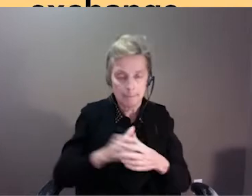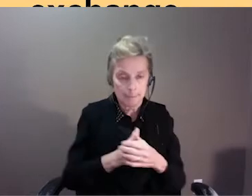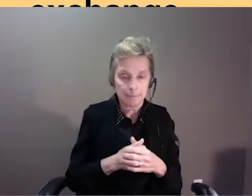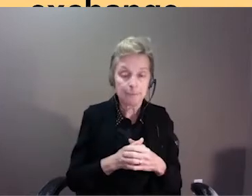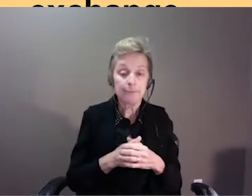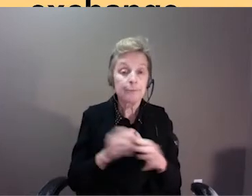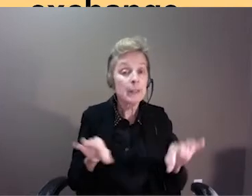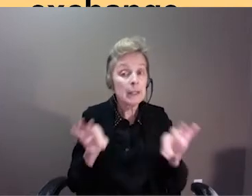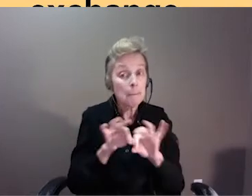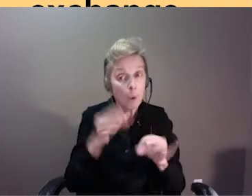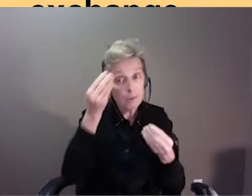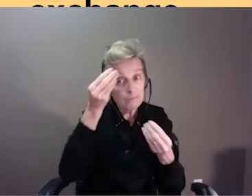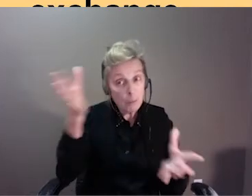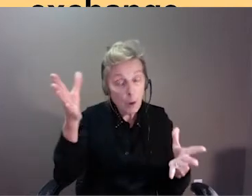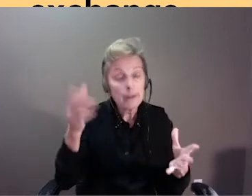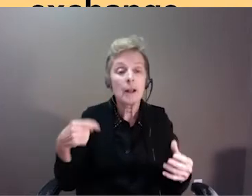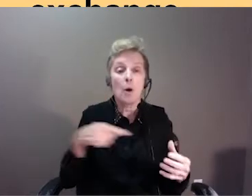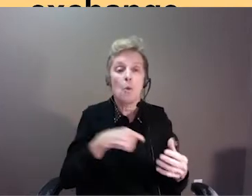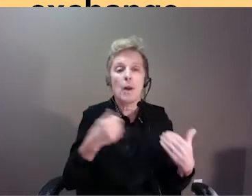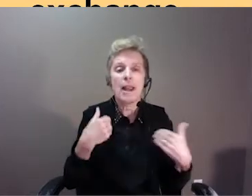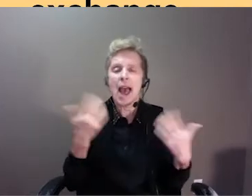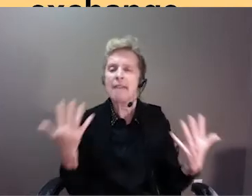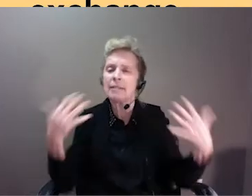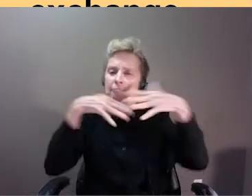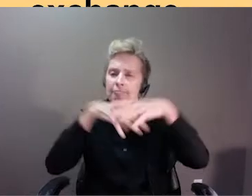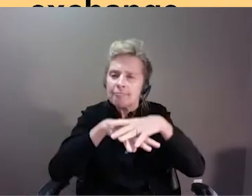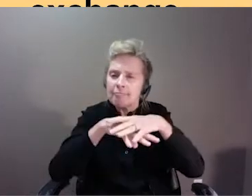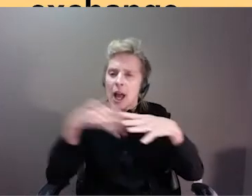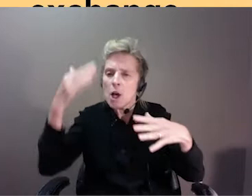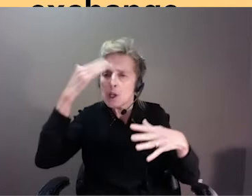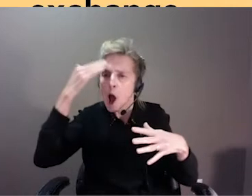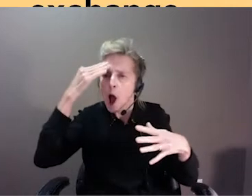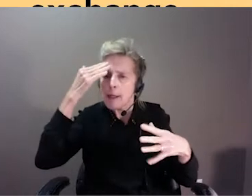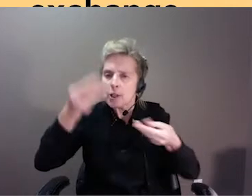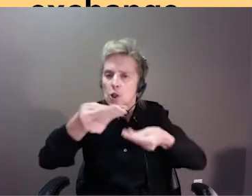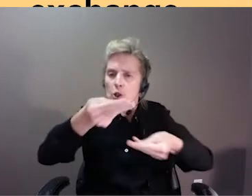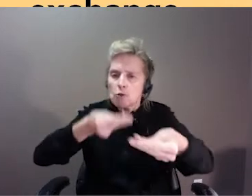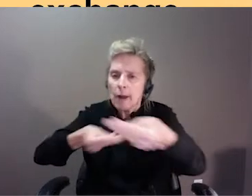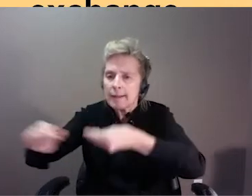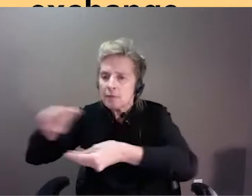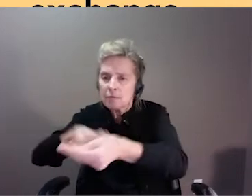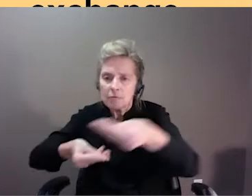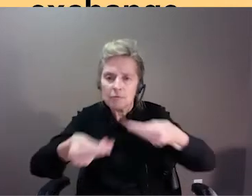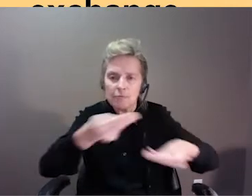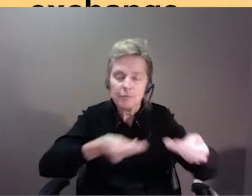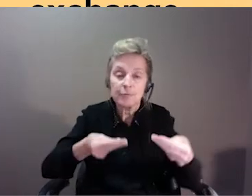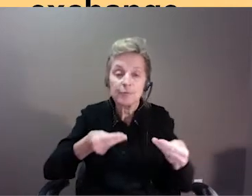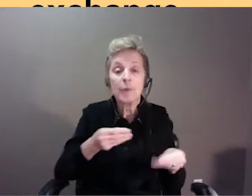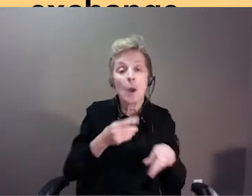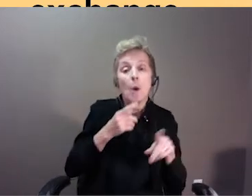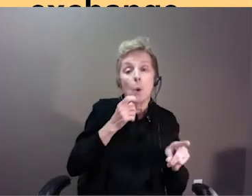our study is that we adopt an integrated knowledge transfer and exchange approach, which means that different knowledge users